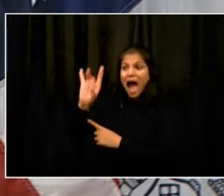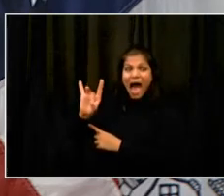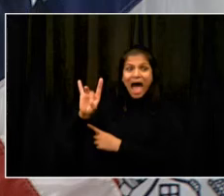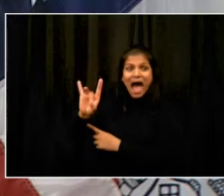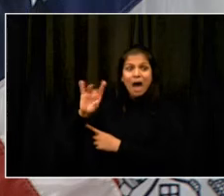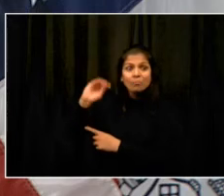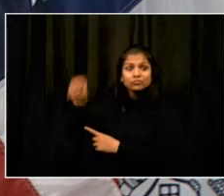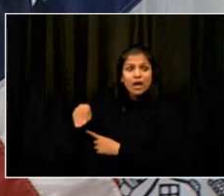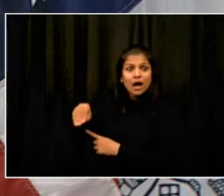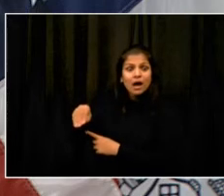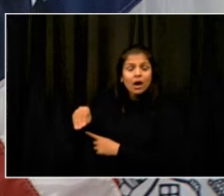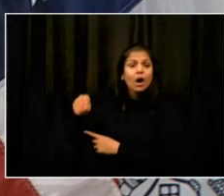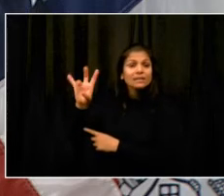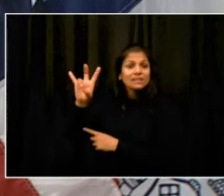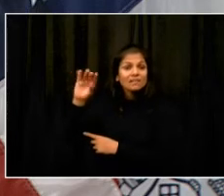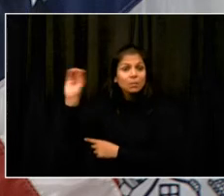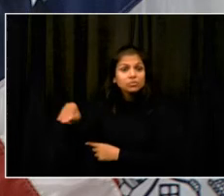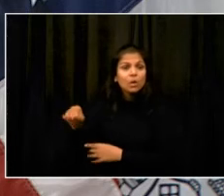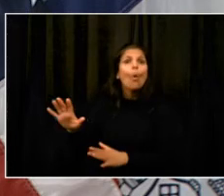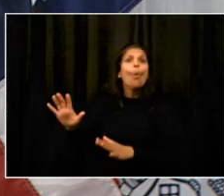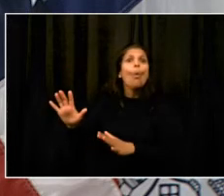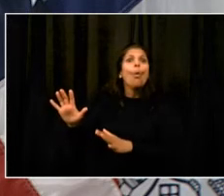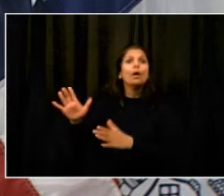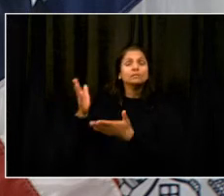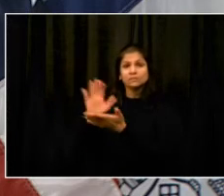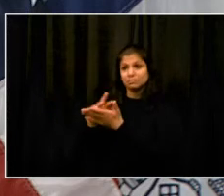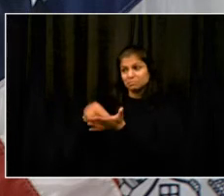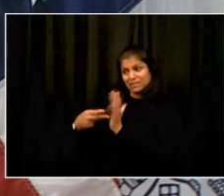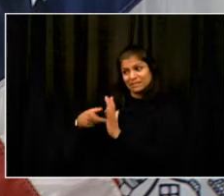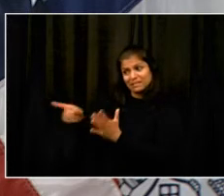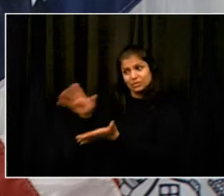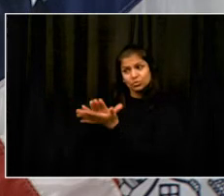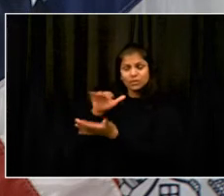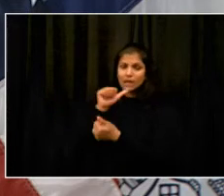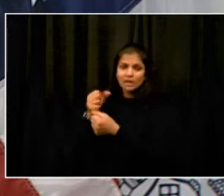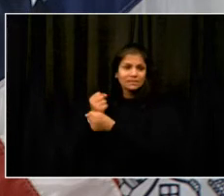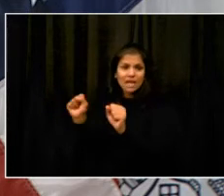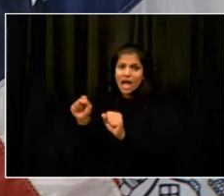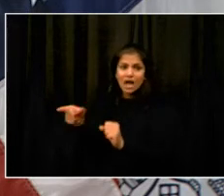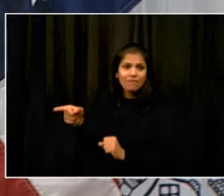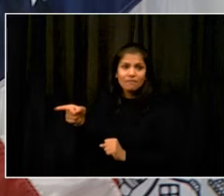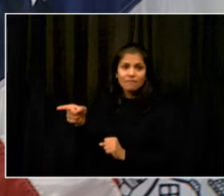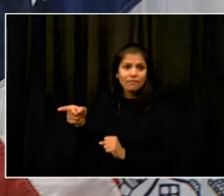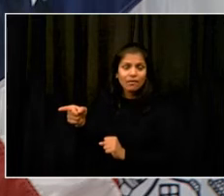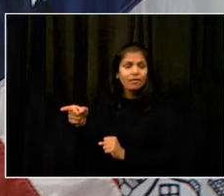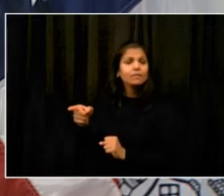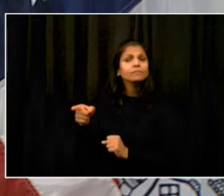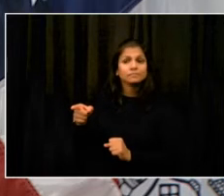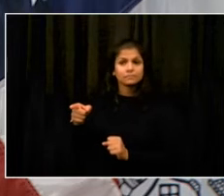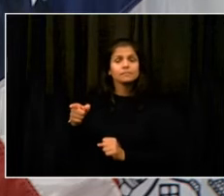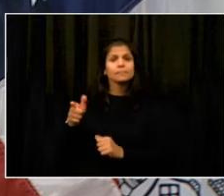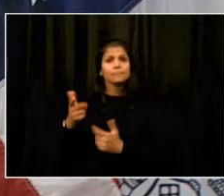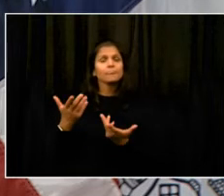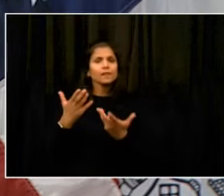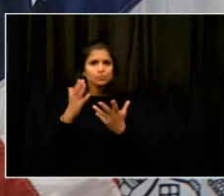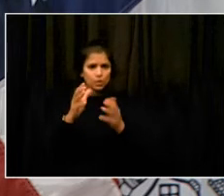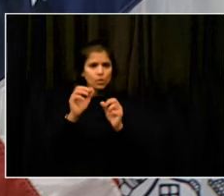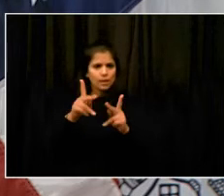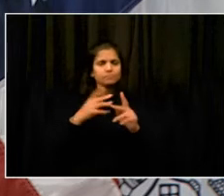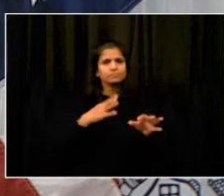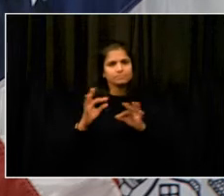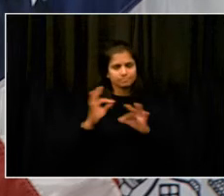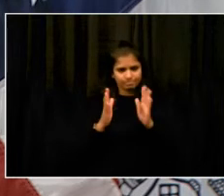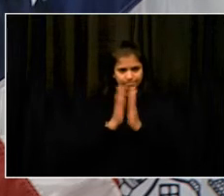infection vector and they're not a safe haven? Look, I will say it this way, and then I'll turn to